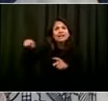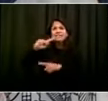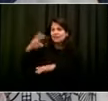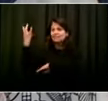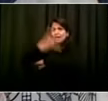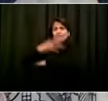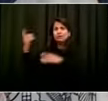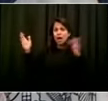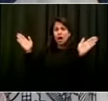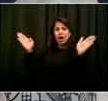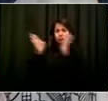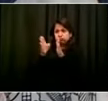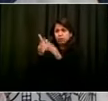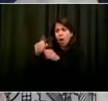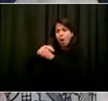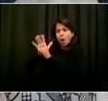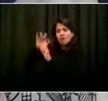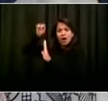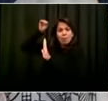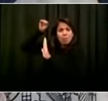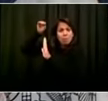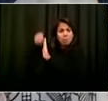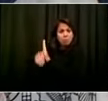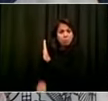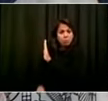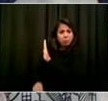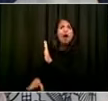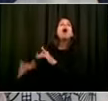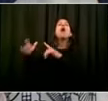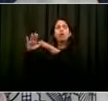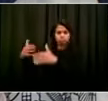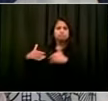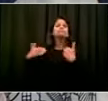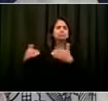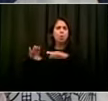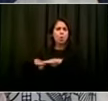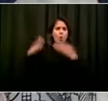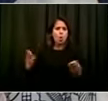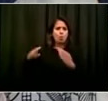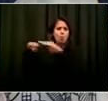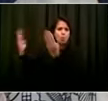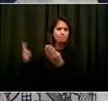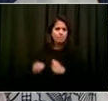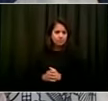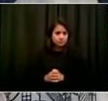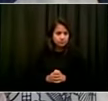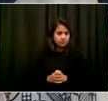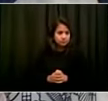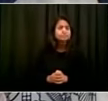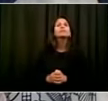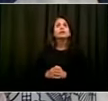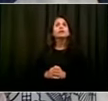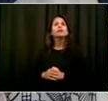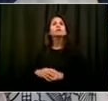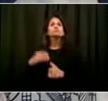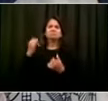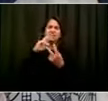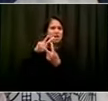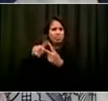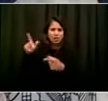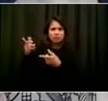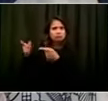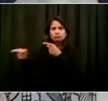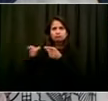4 weeks, they were under 3%. Those are 2 very good measures. Either one of those could work. What I'd say is, let's